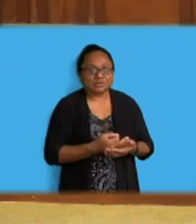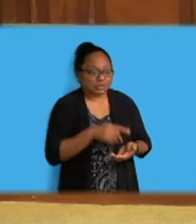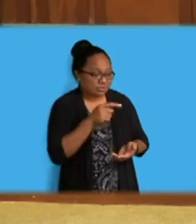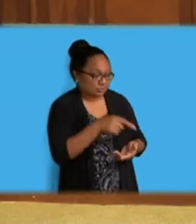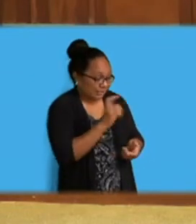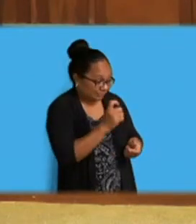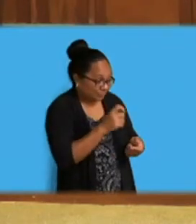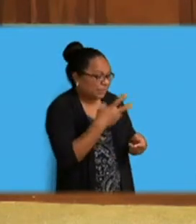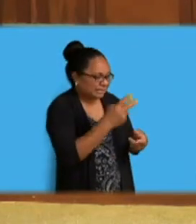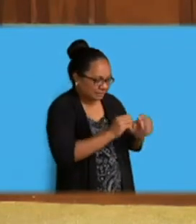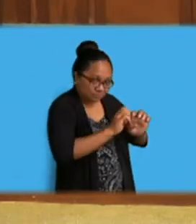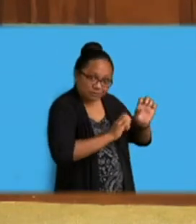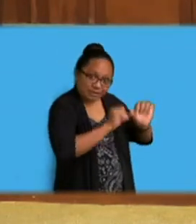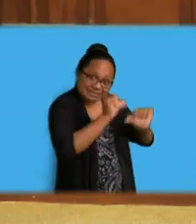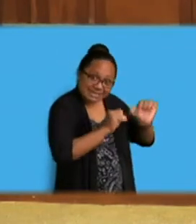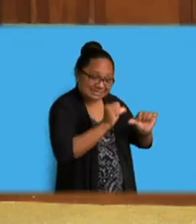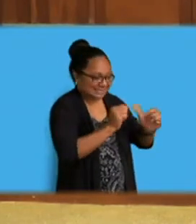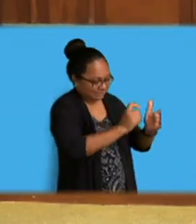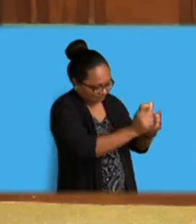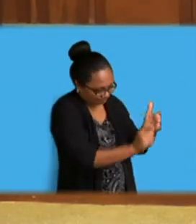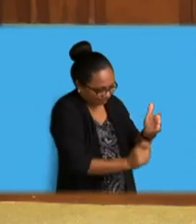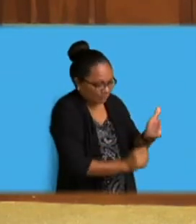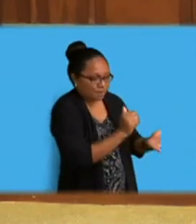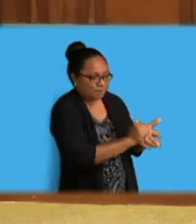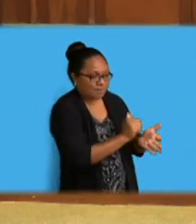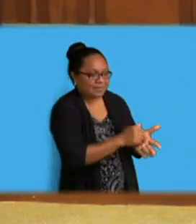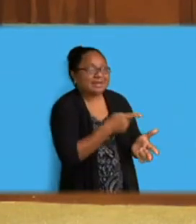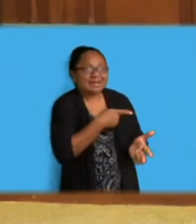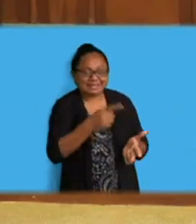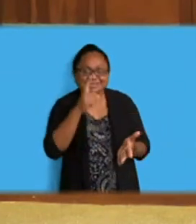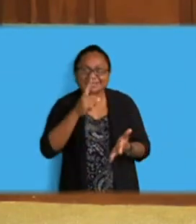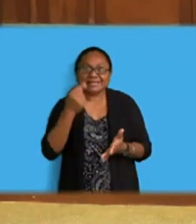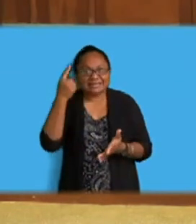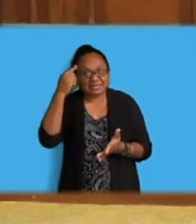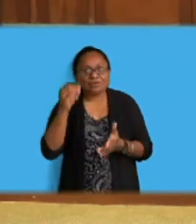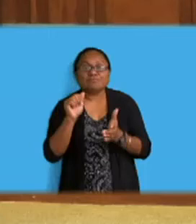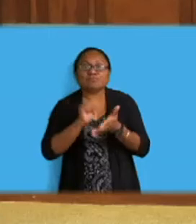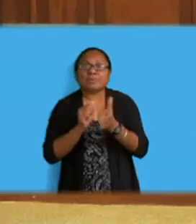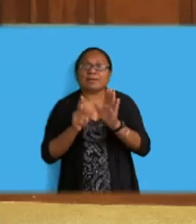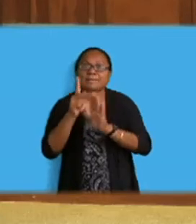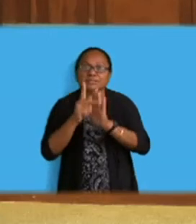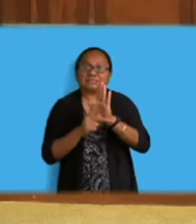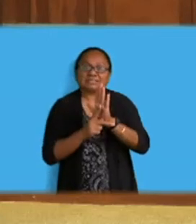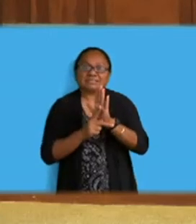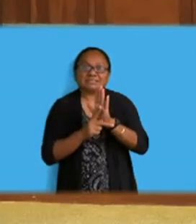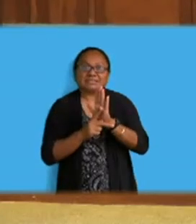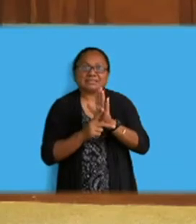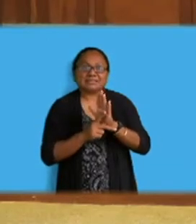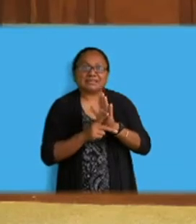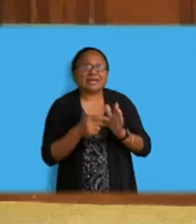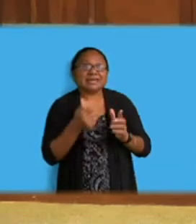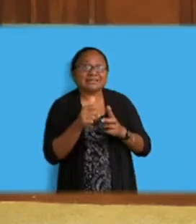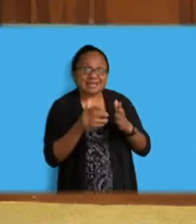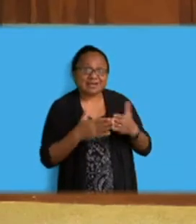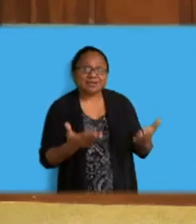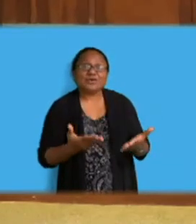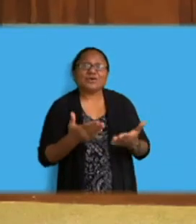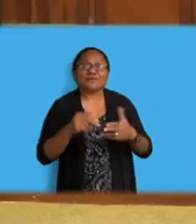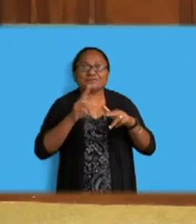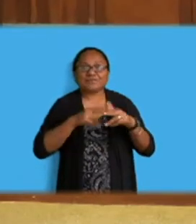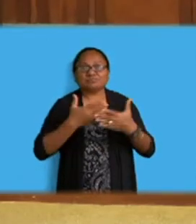then look at appropriate policies. Finally, Honourable Deputy Speaker, I also note that Fiji has been given the honour of hosting